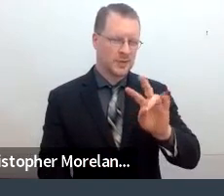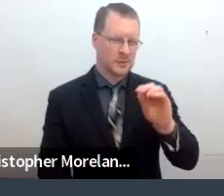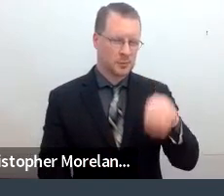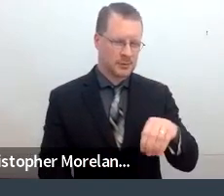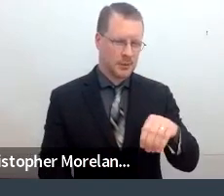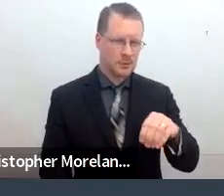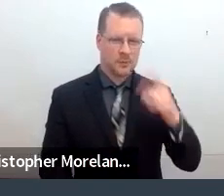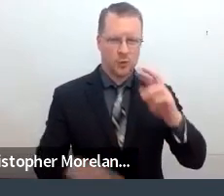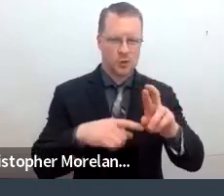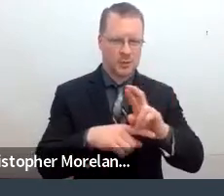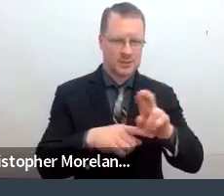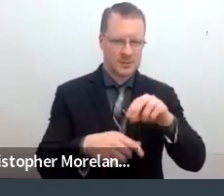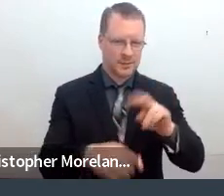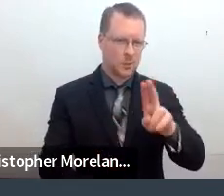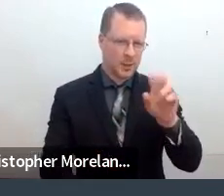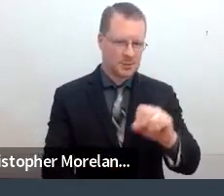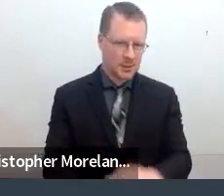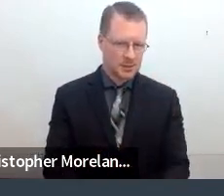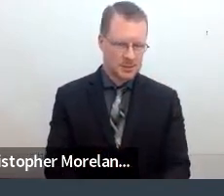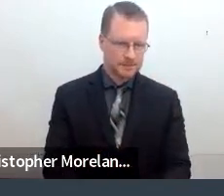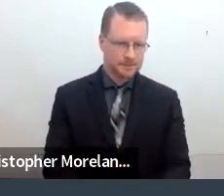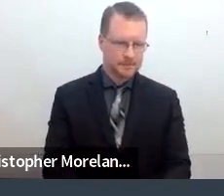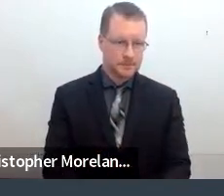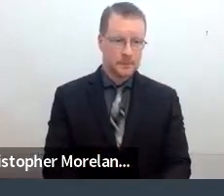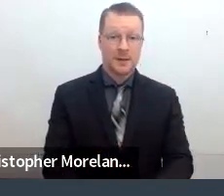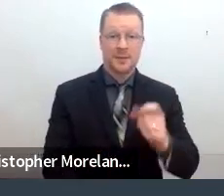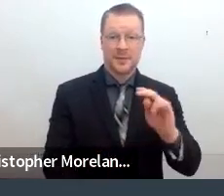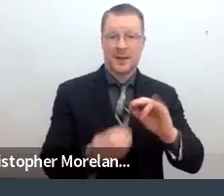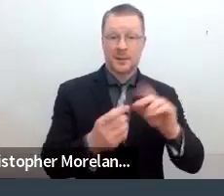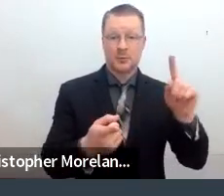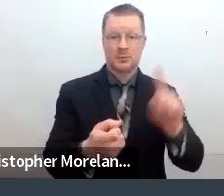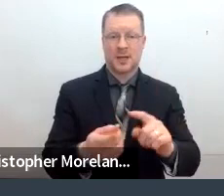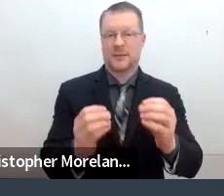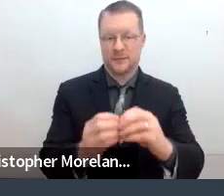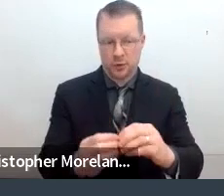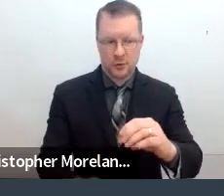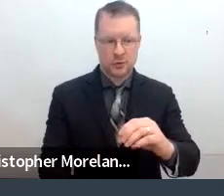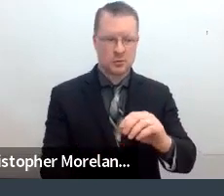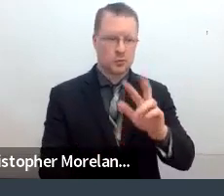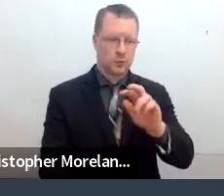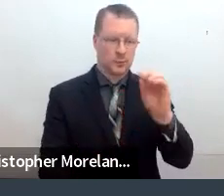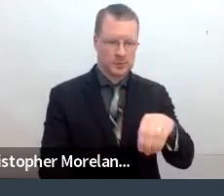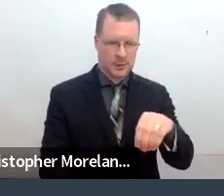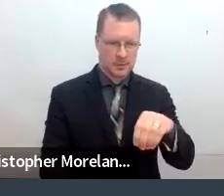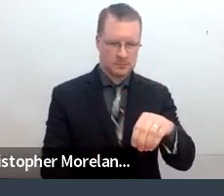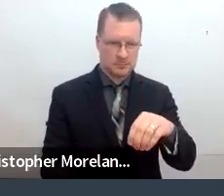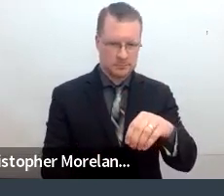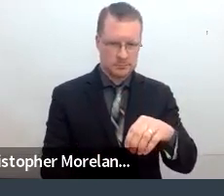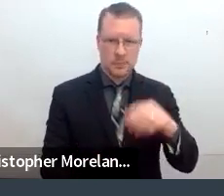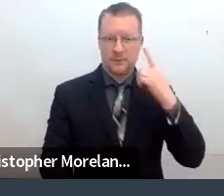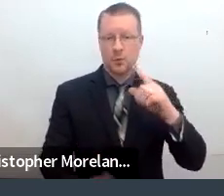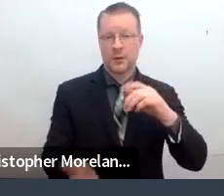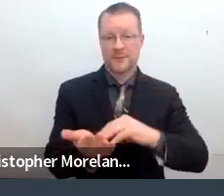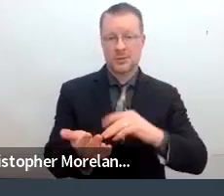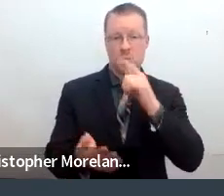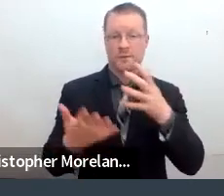gets smaller to about 7% when we look at residents. And that number decreases